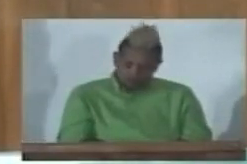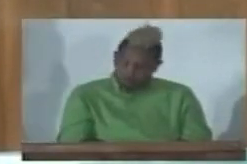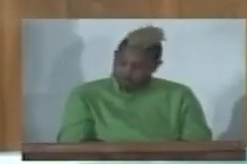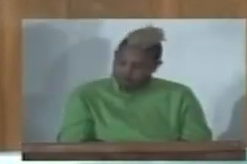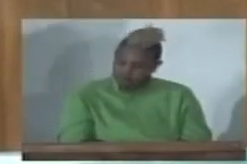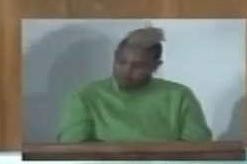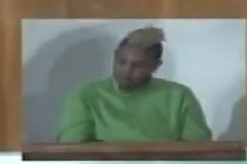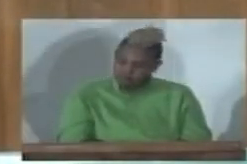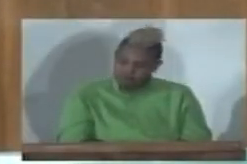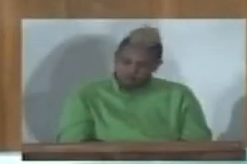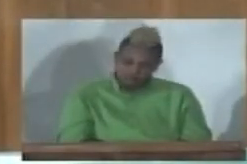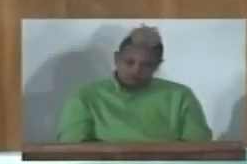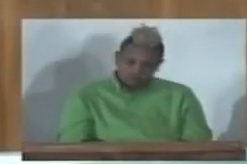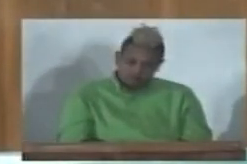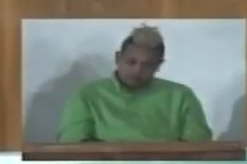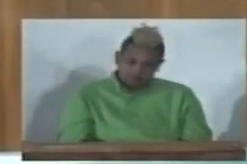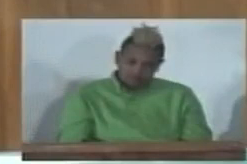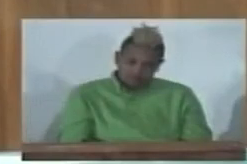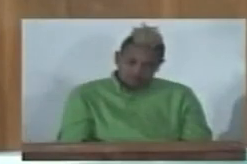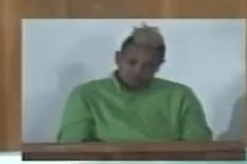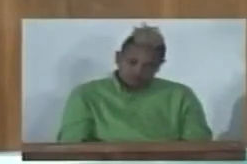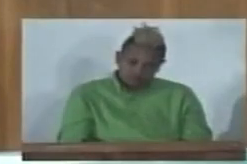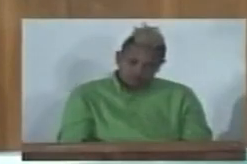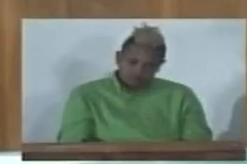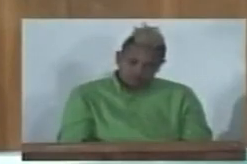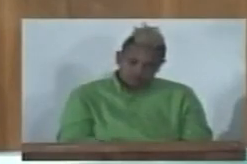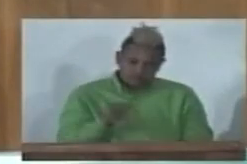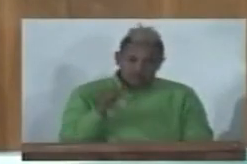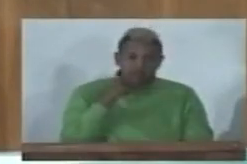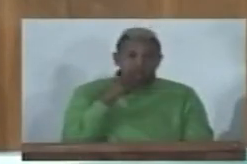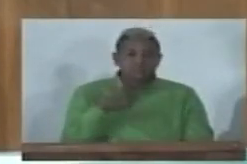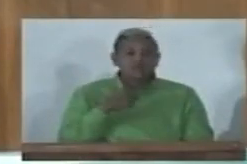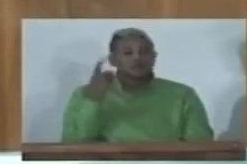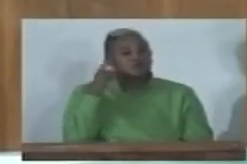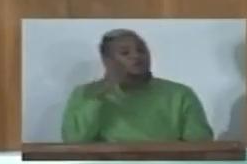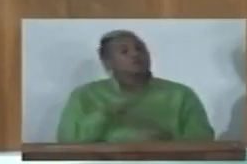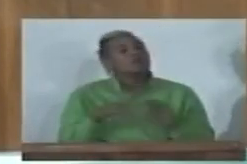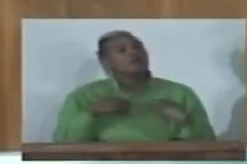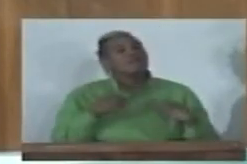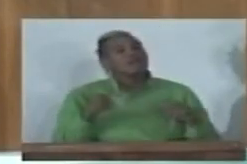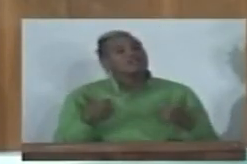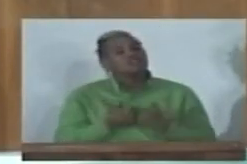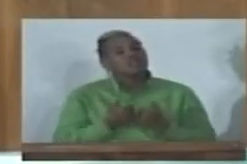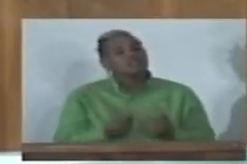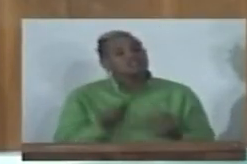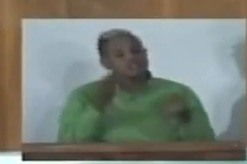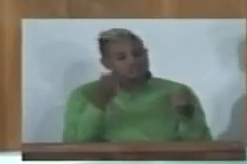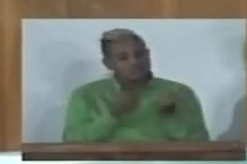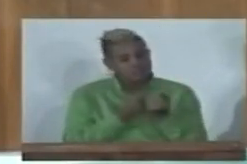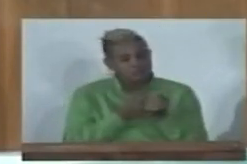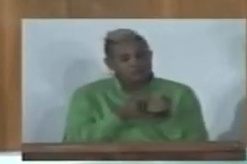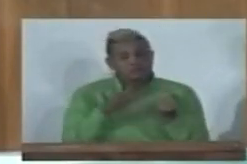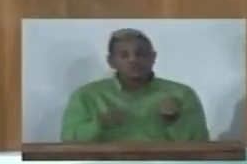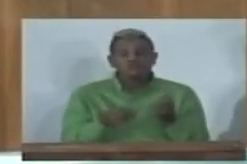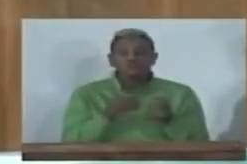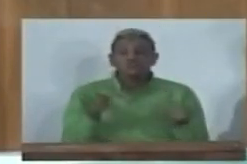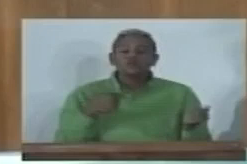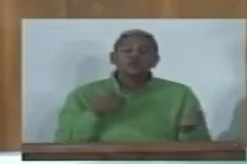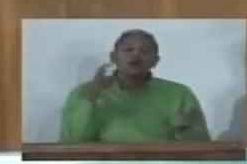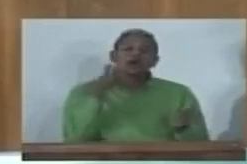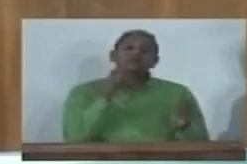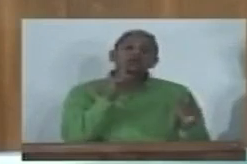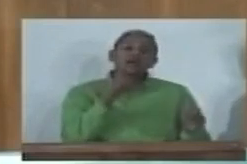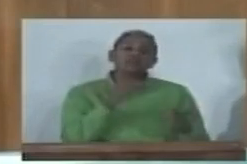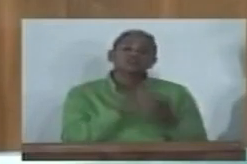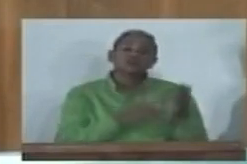I don't believe we have any challenge in giving our support to this resolution, but we ask that you answer some of